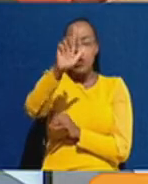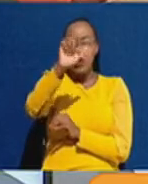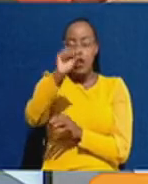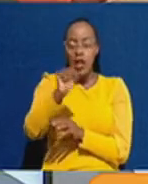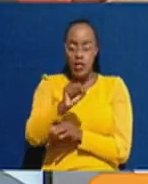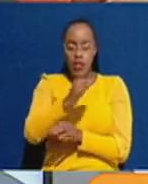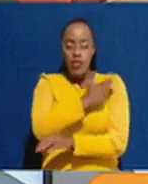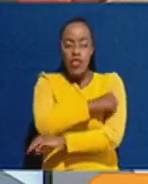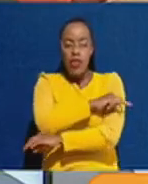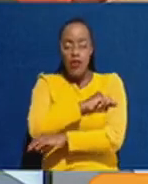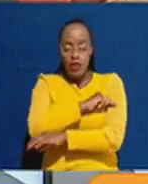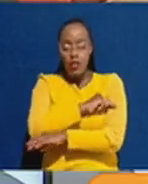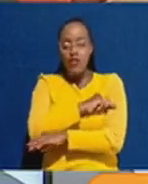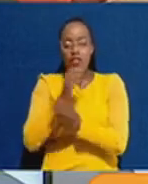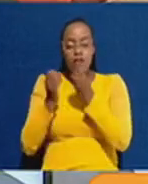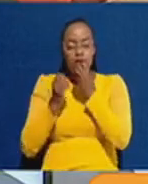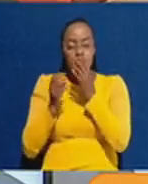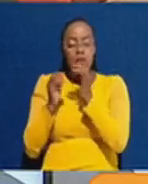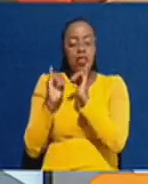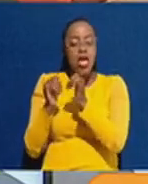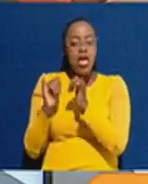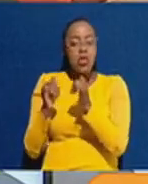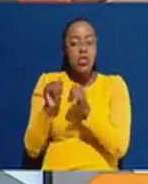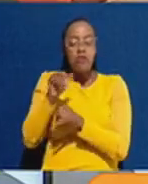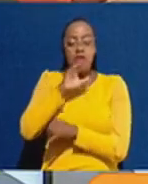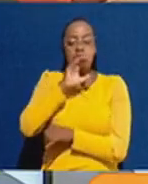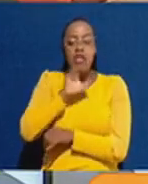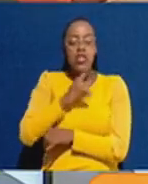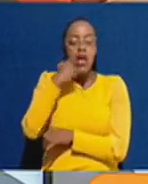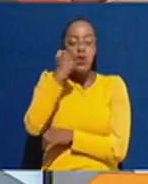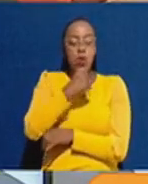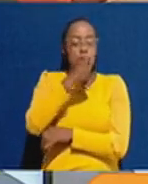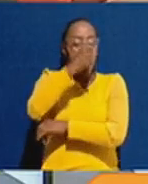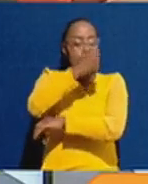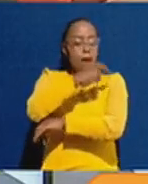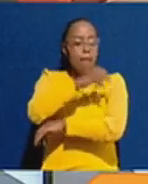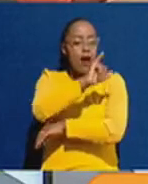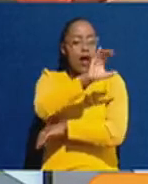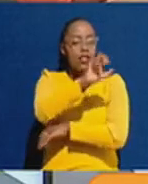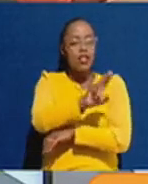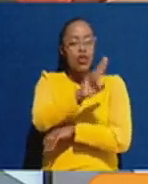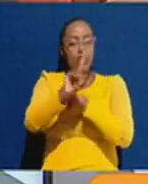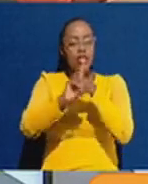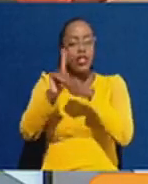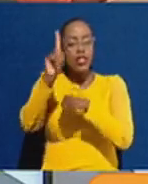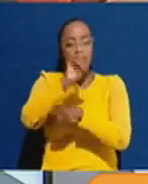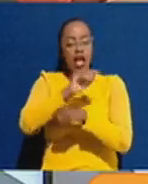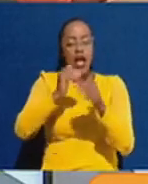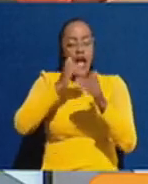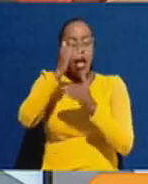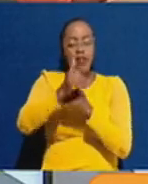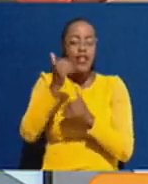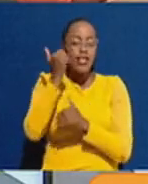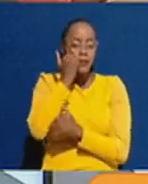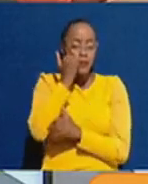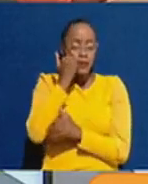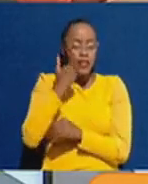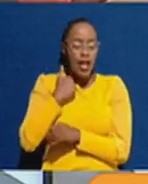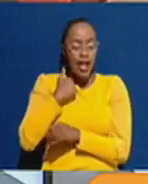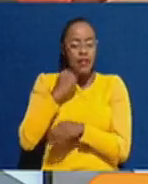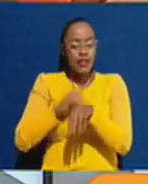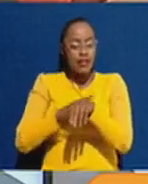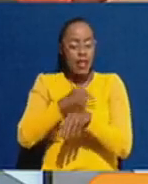concealed news of the death of his son, who had been in the intensive care unit for 6 days after developing complications in surgery.